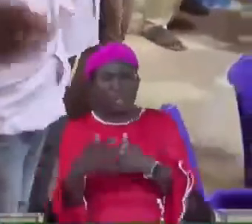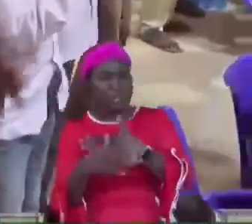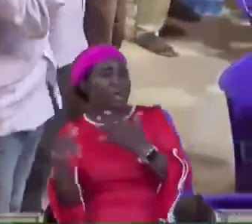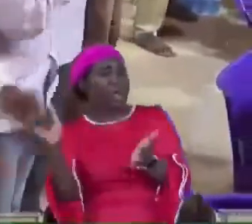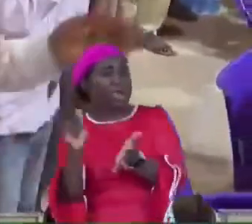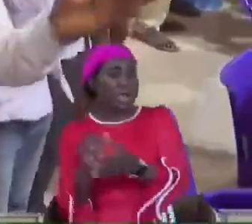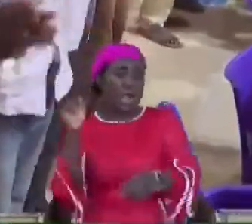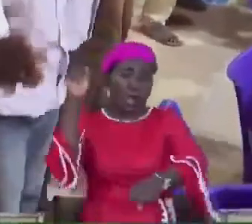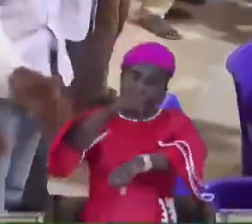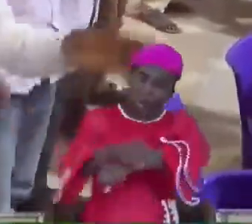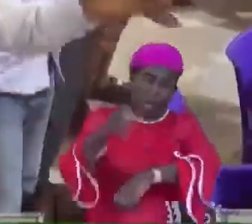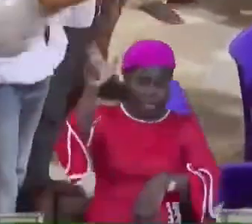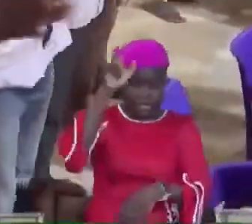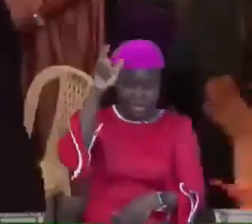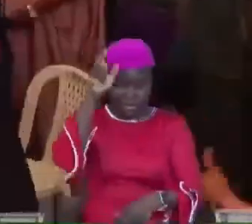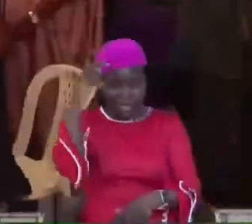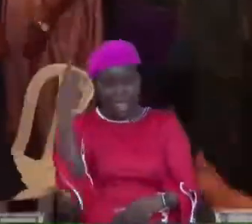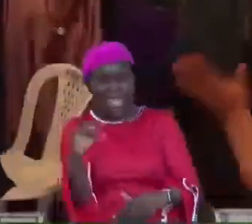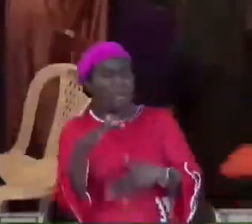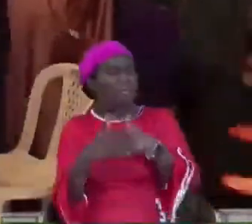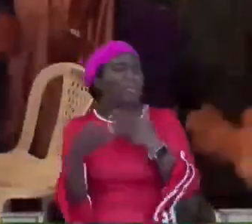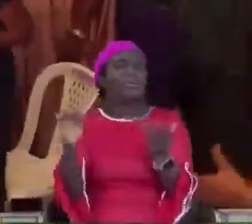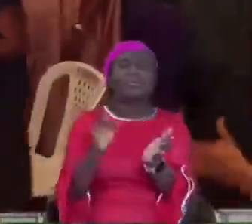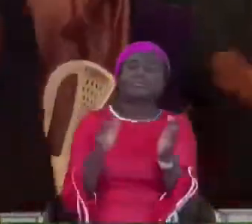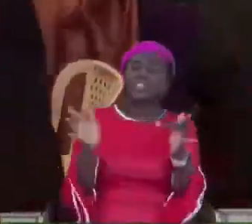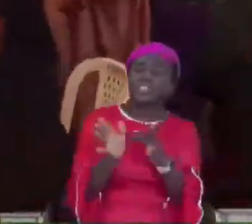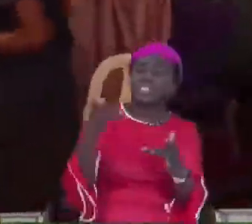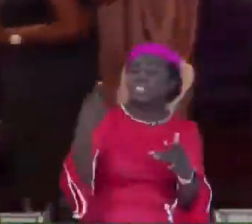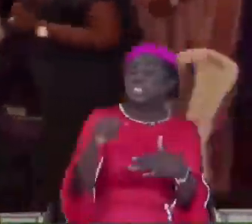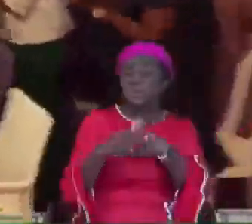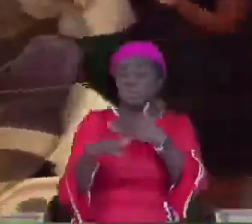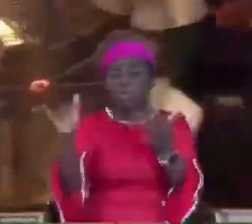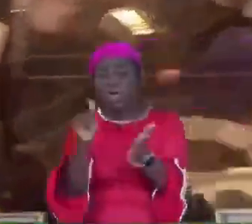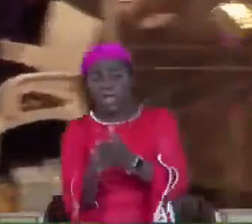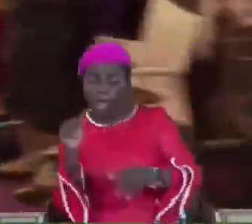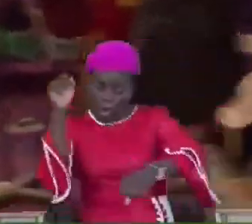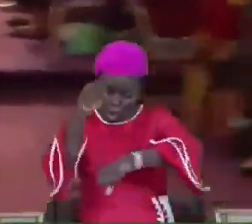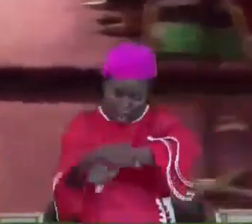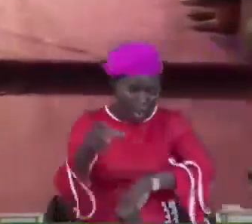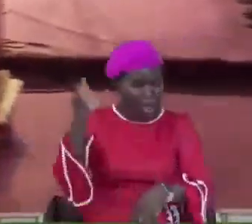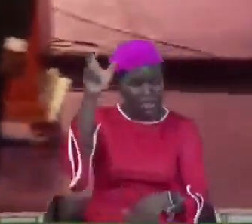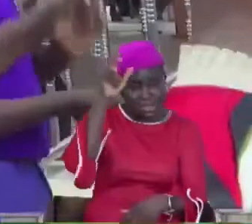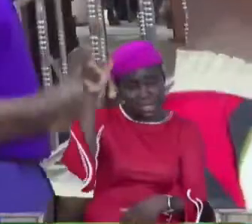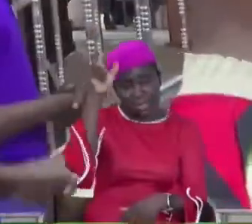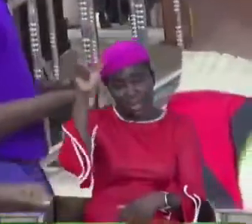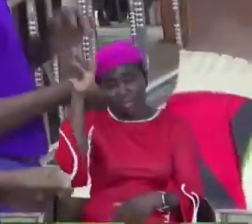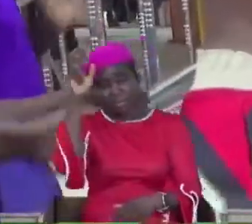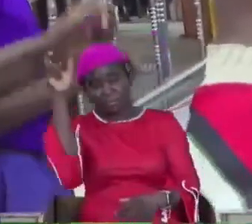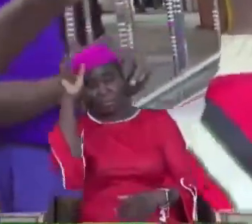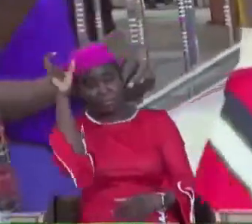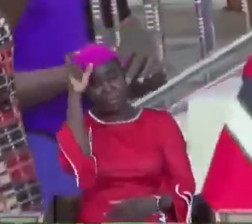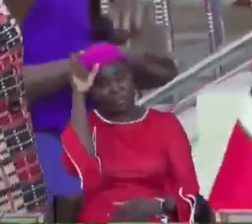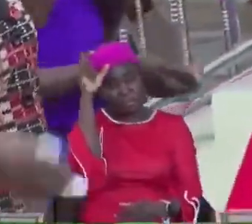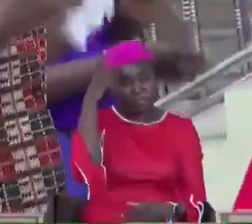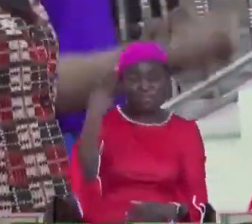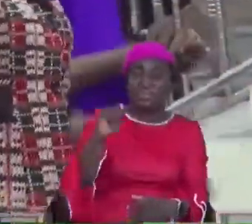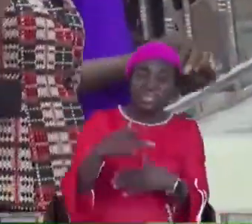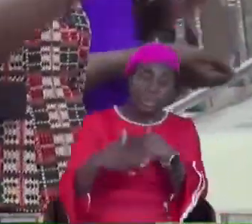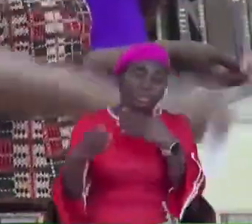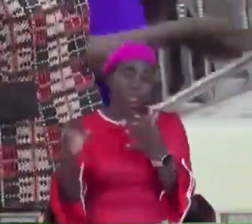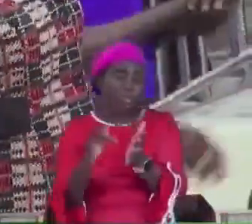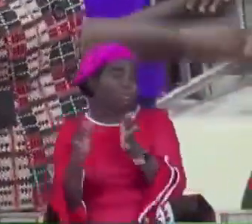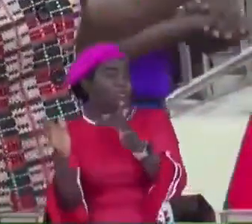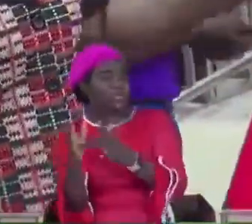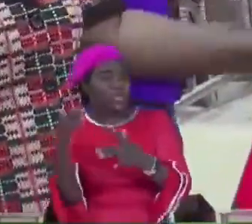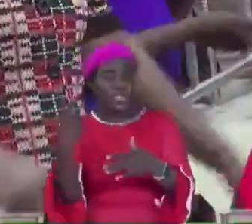conquers Satan. The blood of Jesus. The Lord that conquers Satan. The blood of Jesus. The Lord that conquers Satan. The blood of